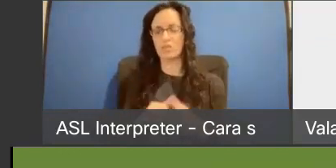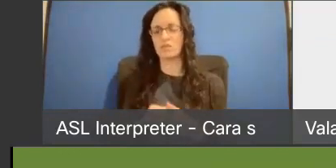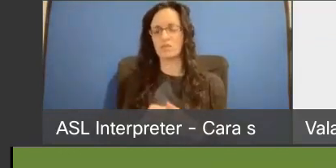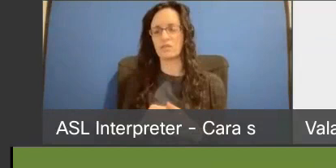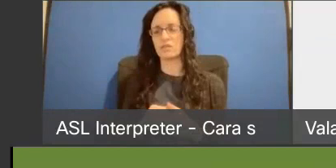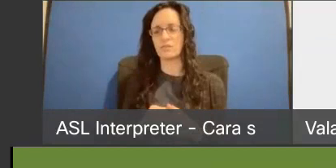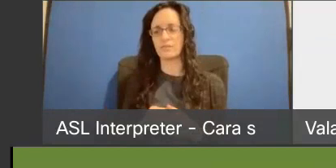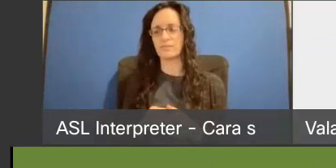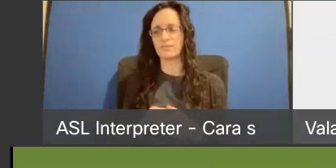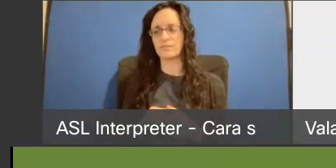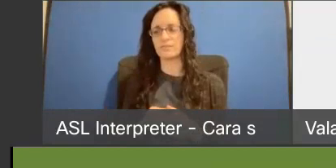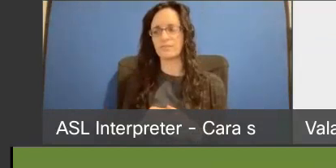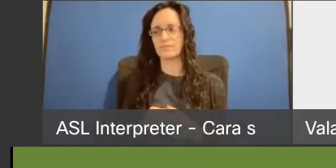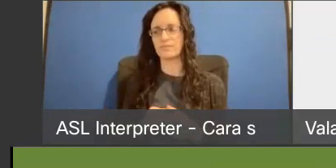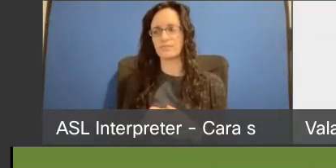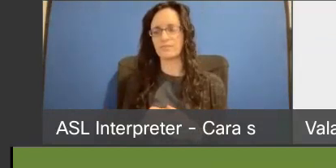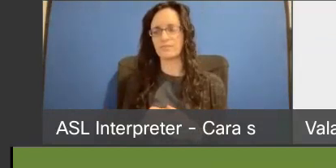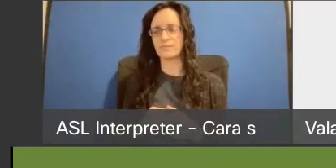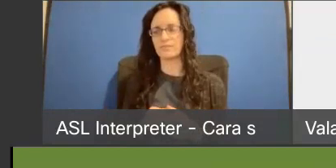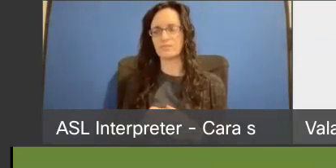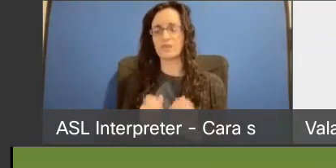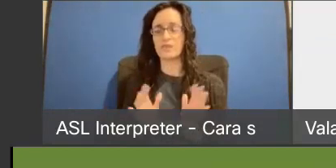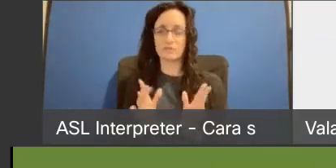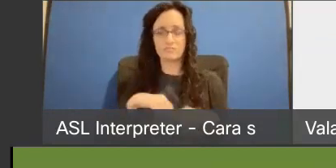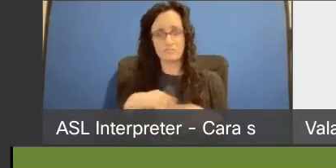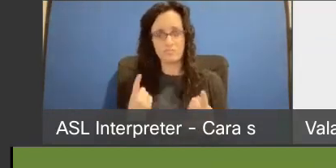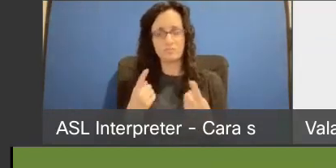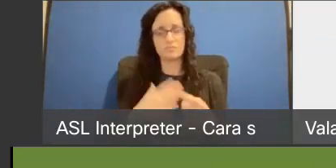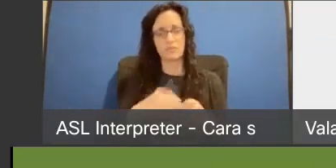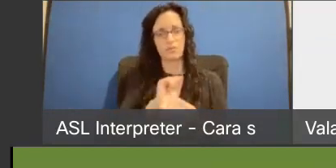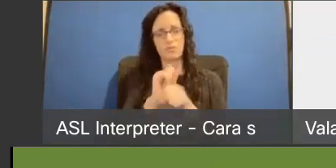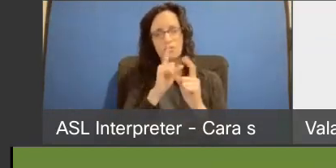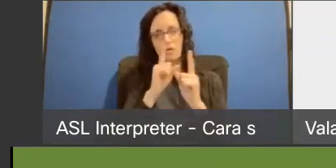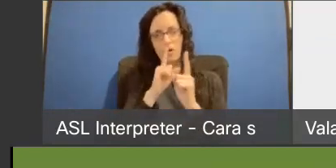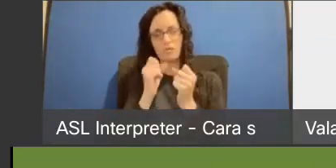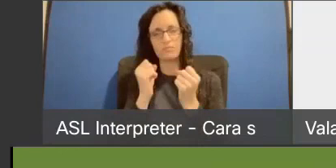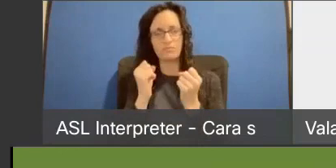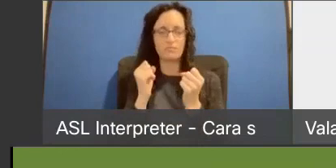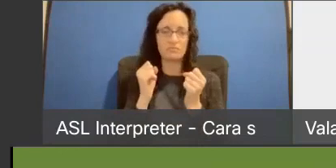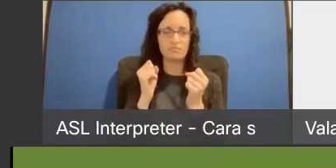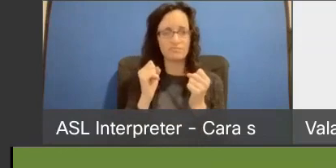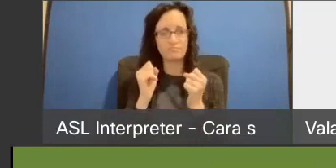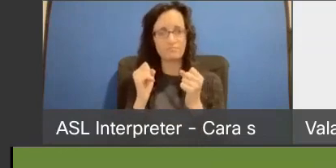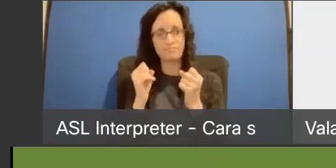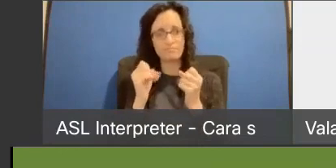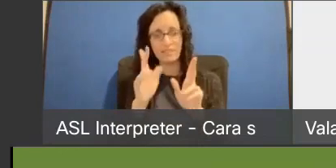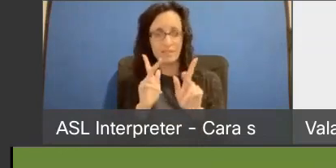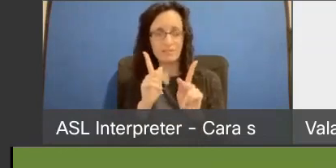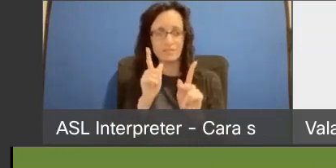but I got to tell you, I've talked to a lot of people over the years who've been in binds like you're in, some even worse, believe it or